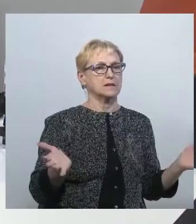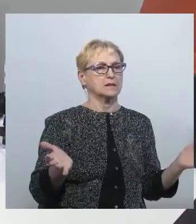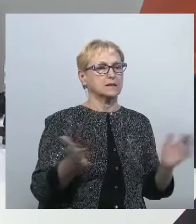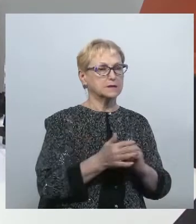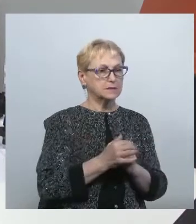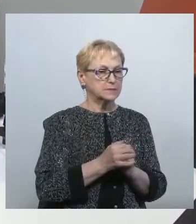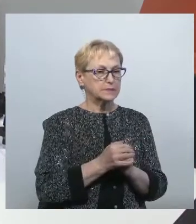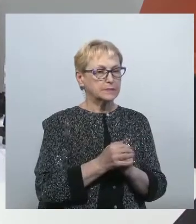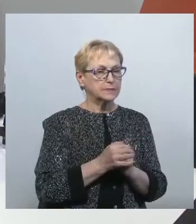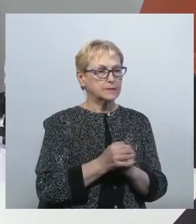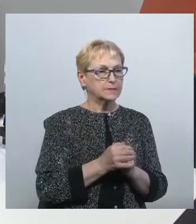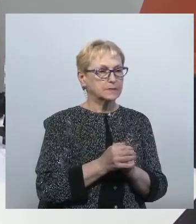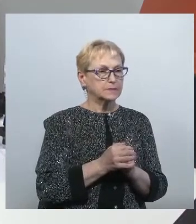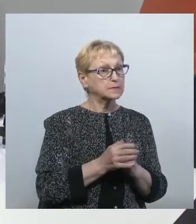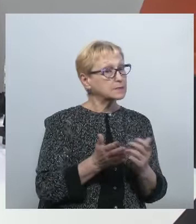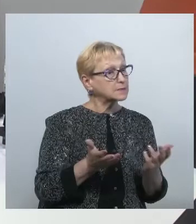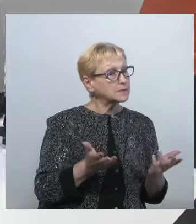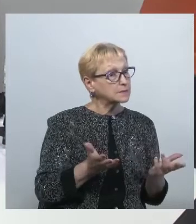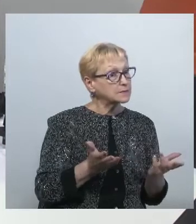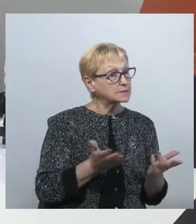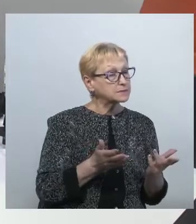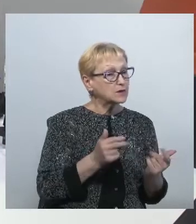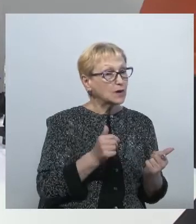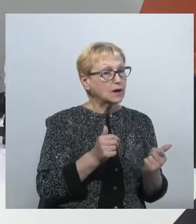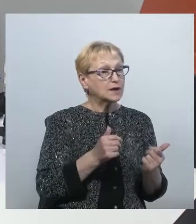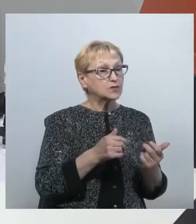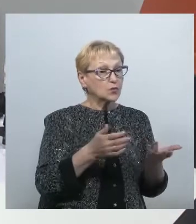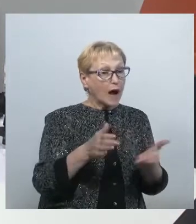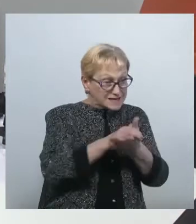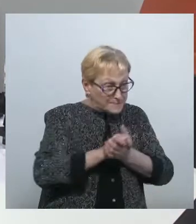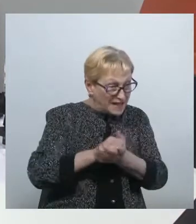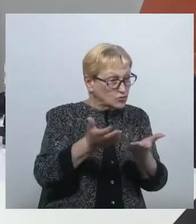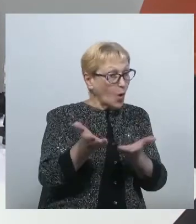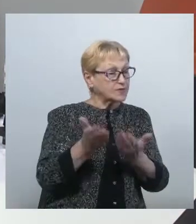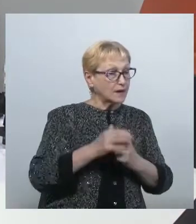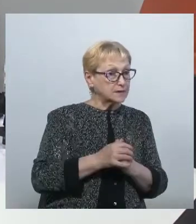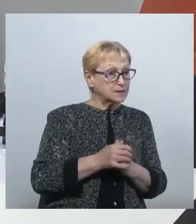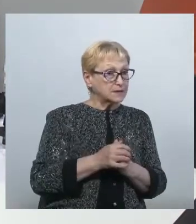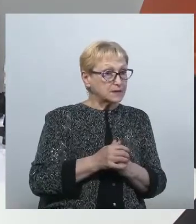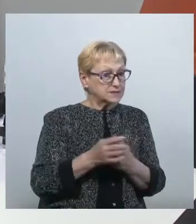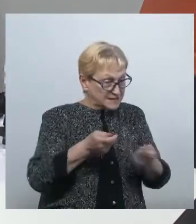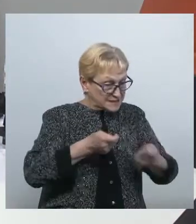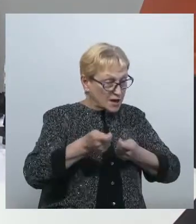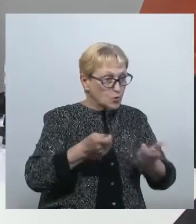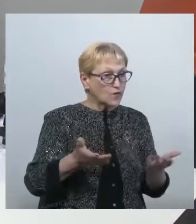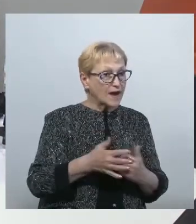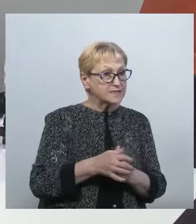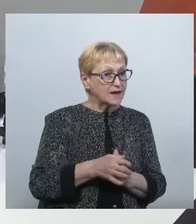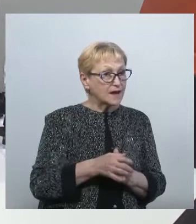precludes us from doing it? Who us? Let's define us as a community. Do you have a